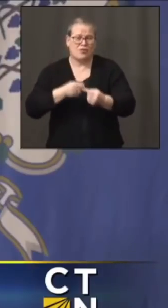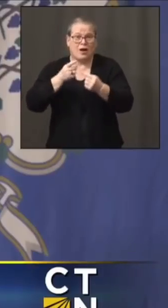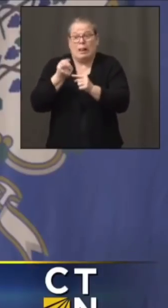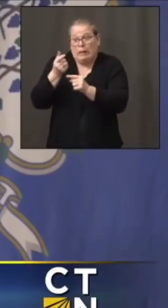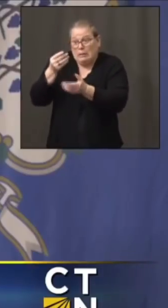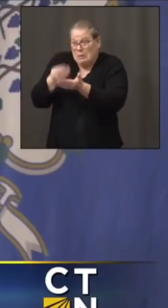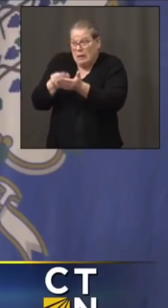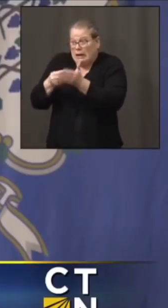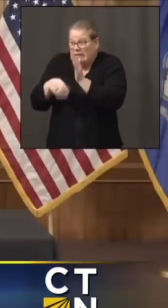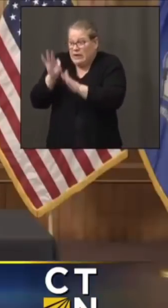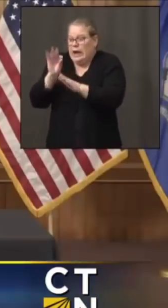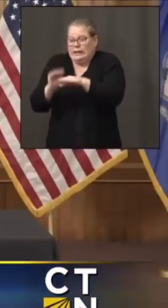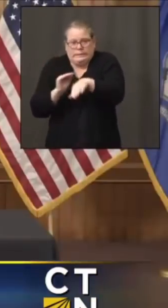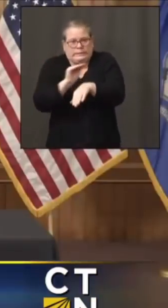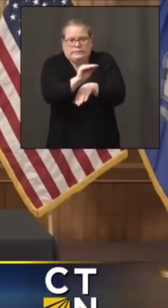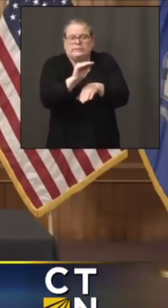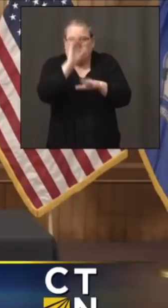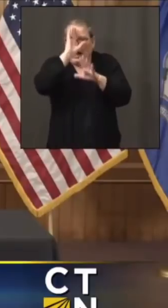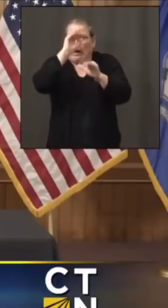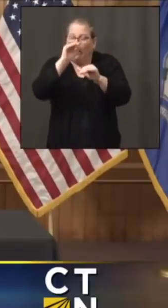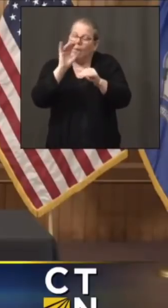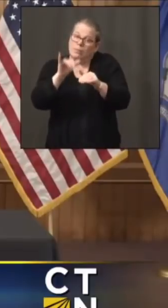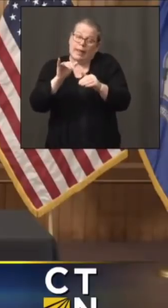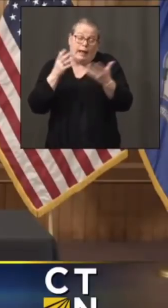you. Fox 61.